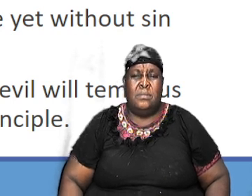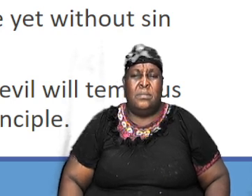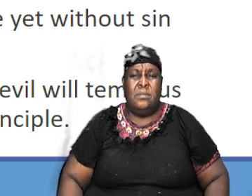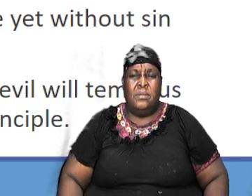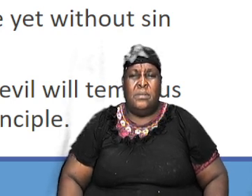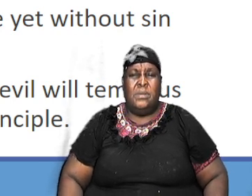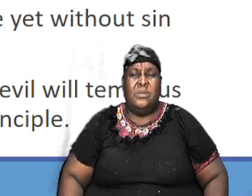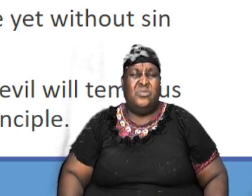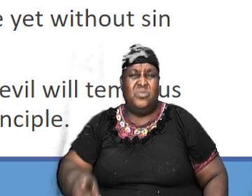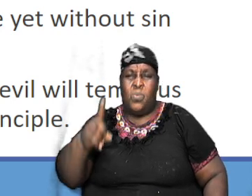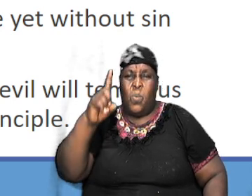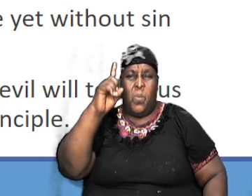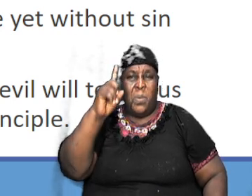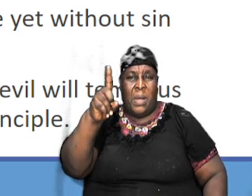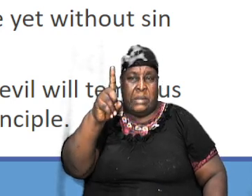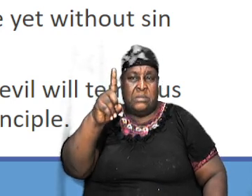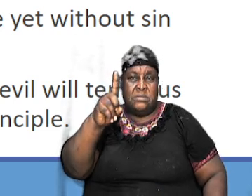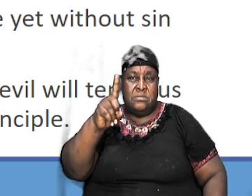numerical one.